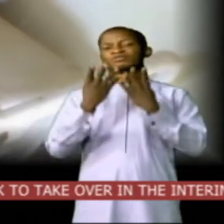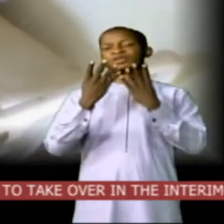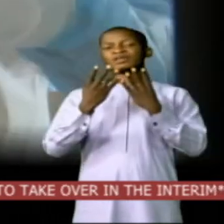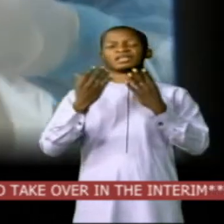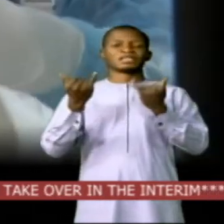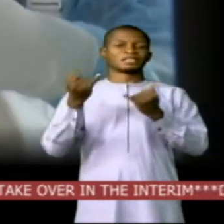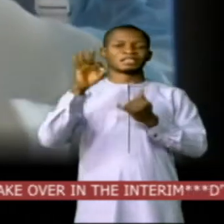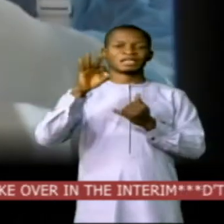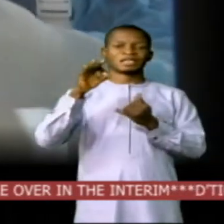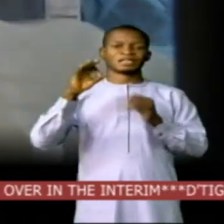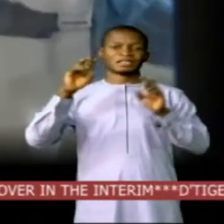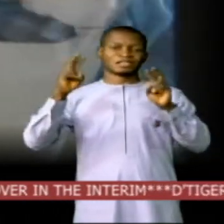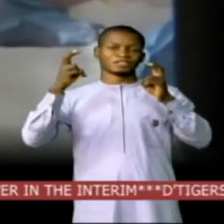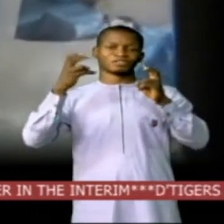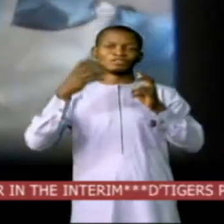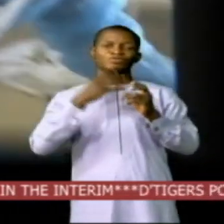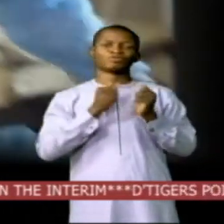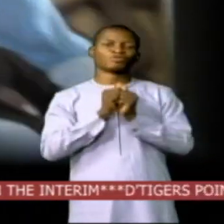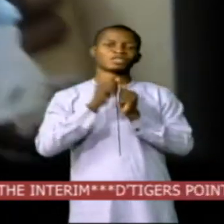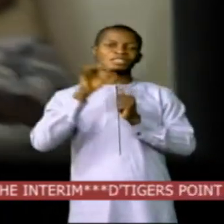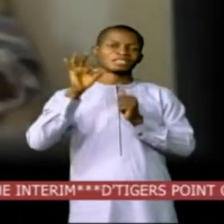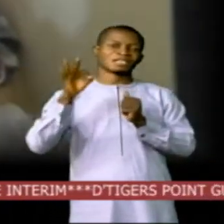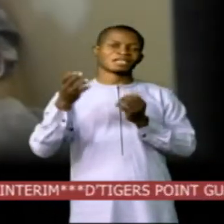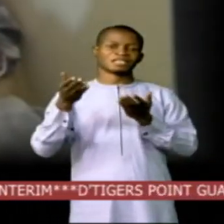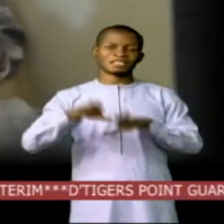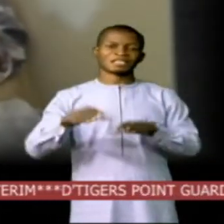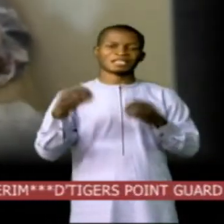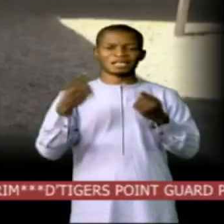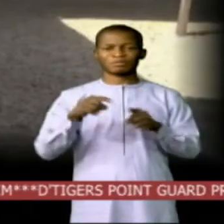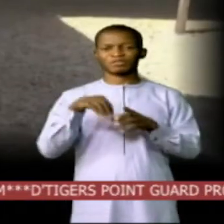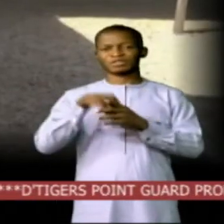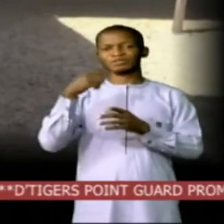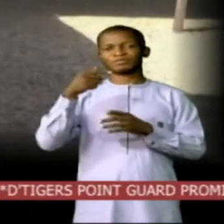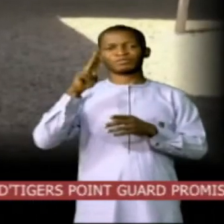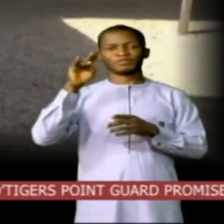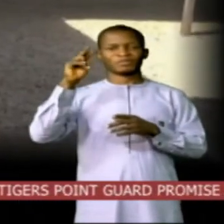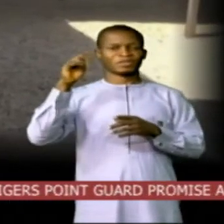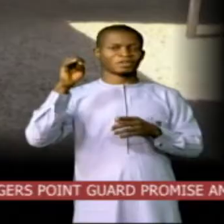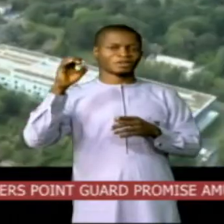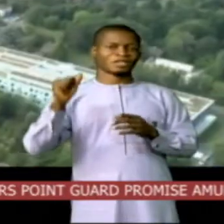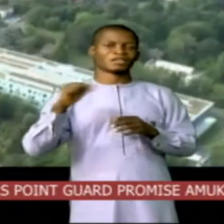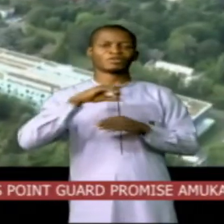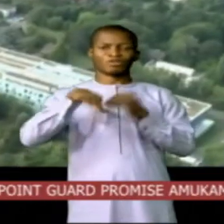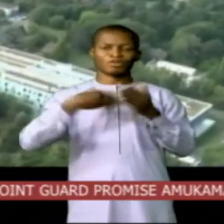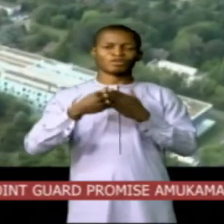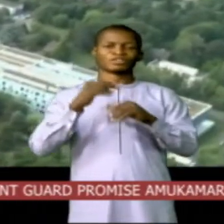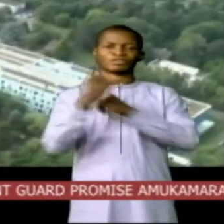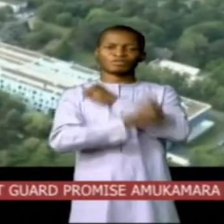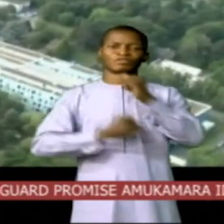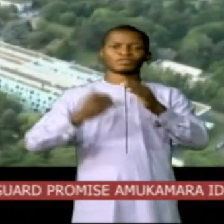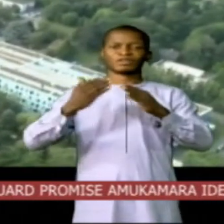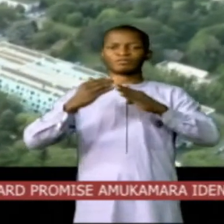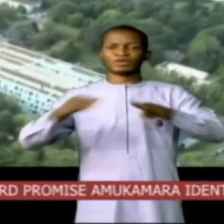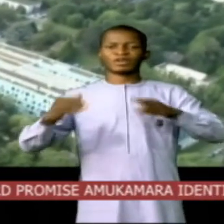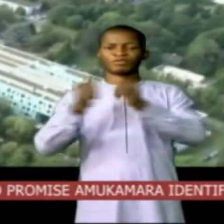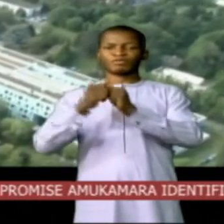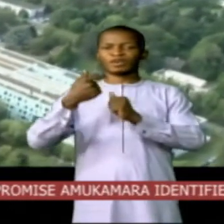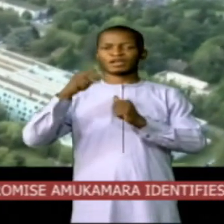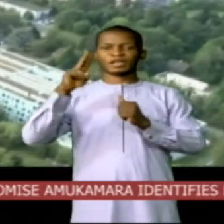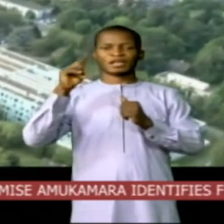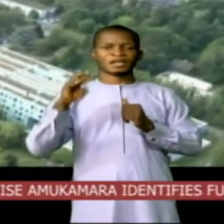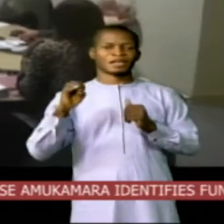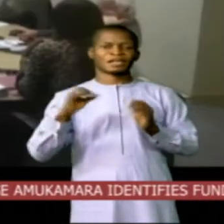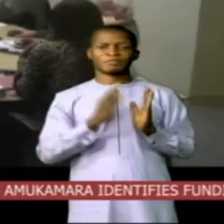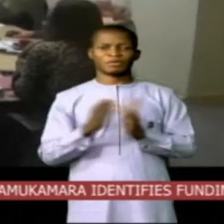cases, including 5 deaths, have been reported in Guinea. All 6 nations bordering Guinea are finalizing their national